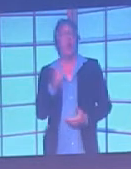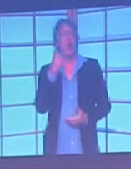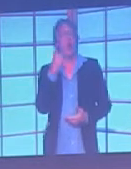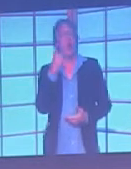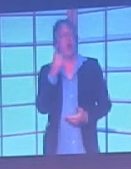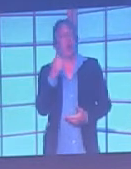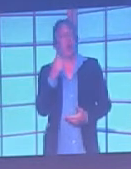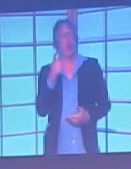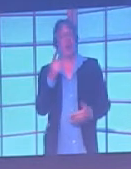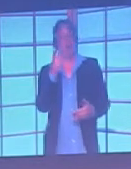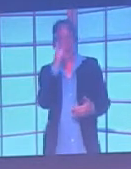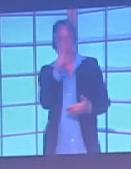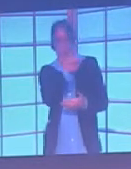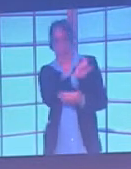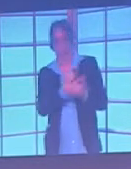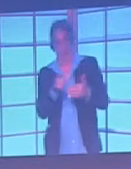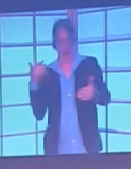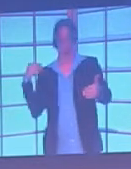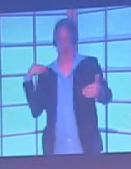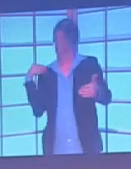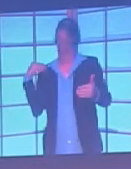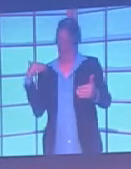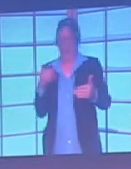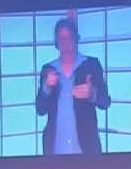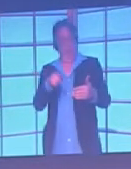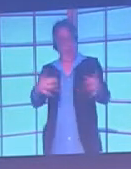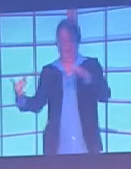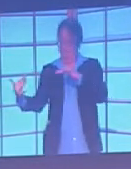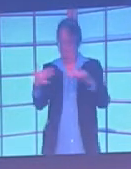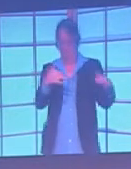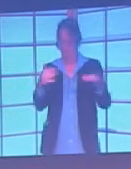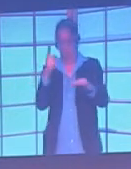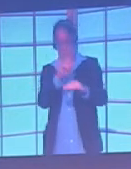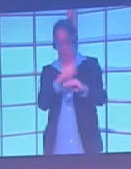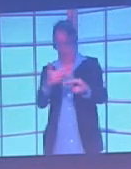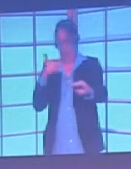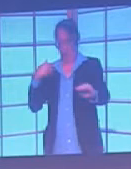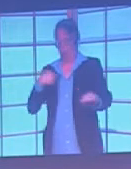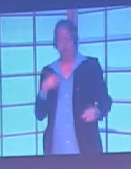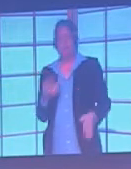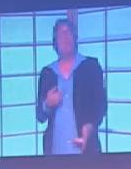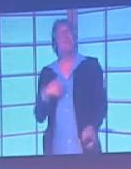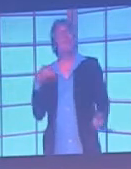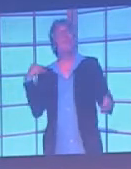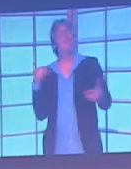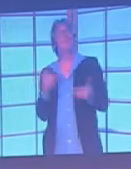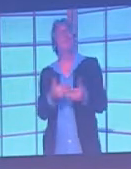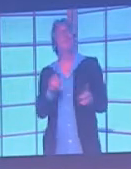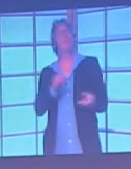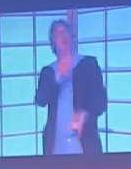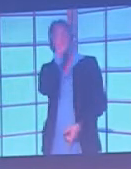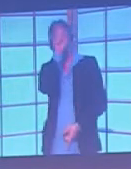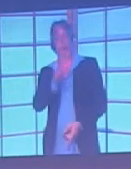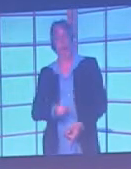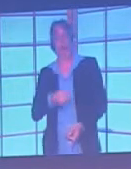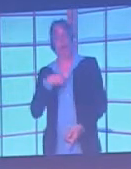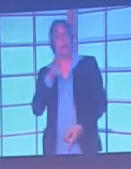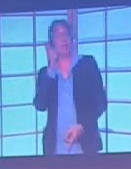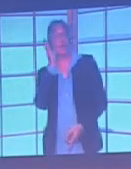was tired, but we did it, and we are proud to say about it, and